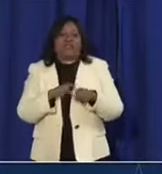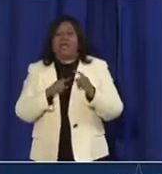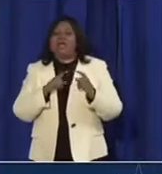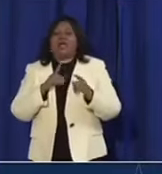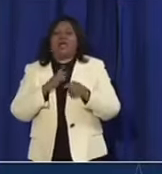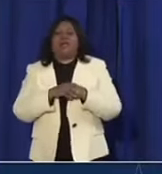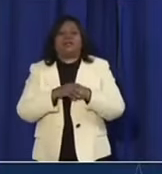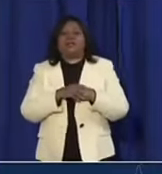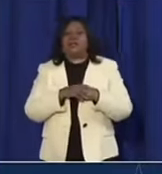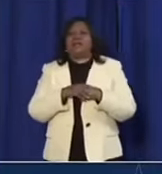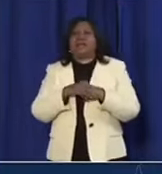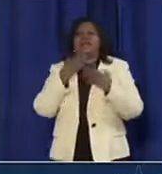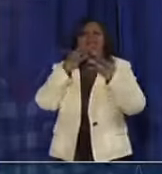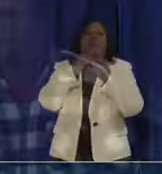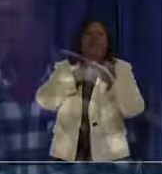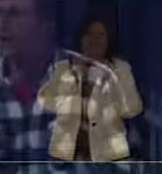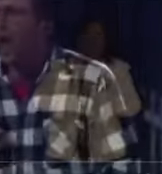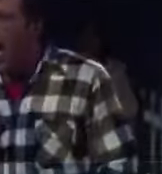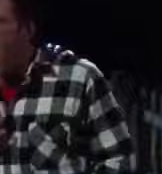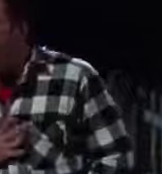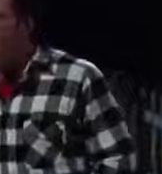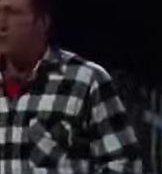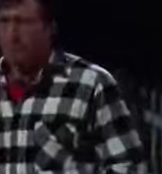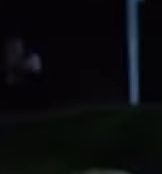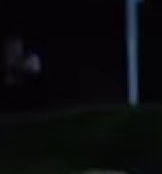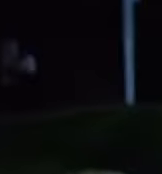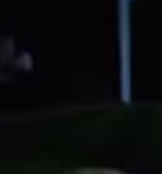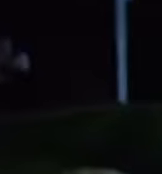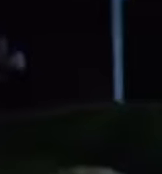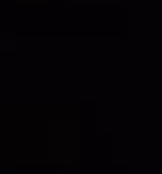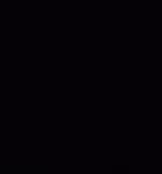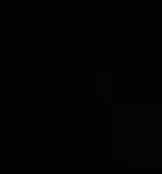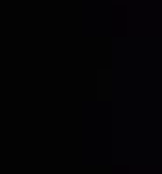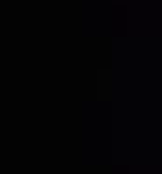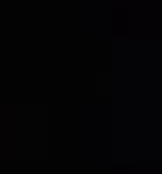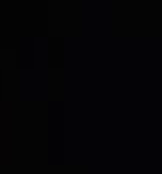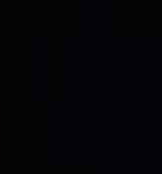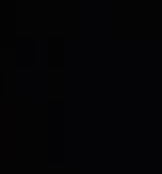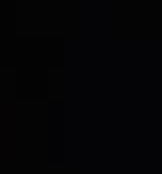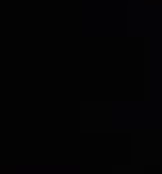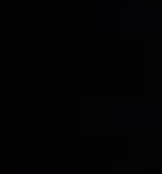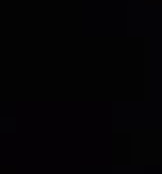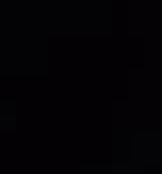all Mayor. very much. Thank you, everyone. Have a great day. You like it?